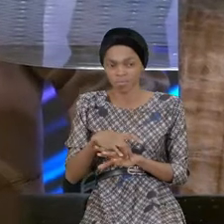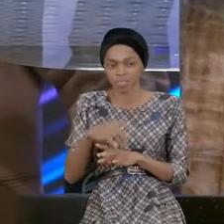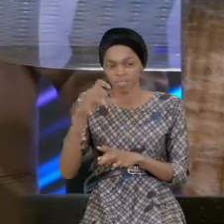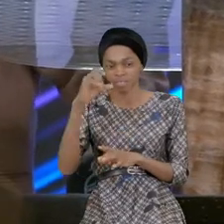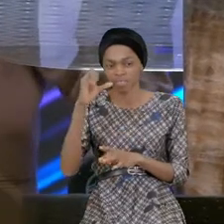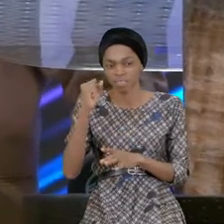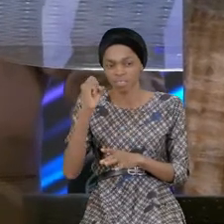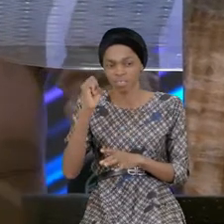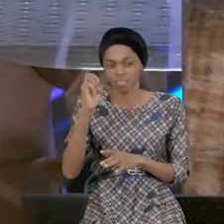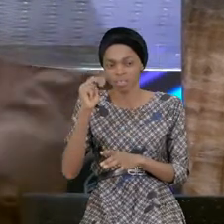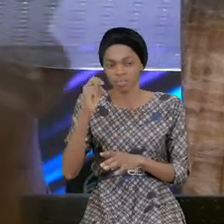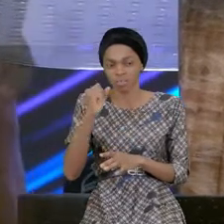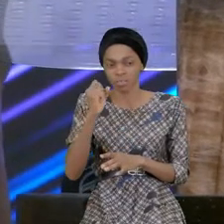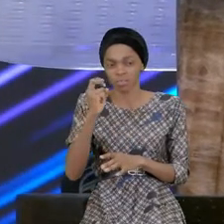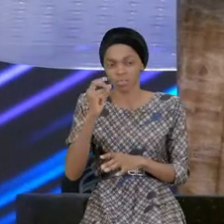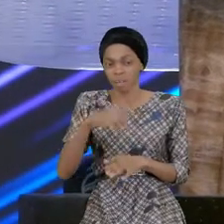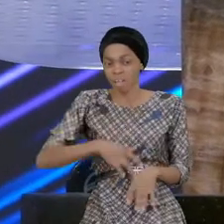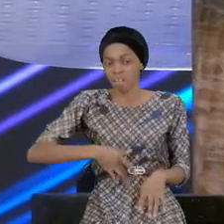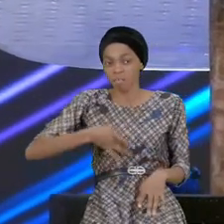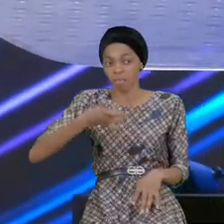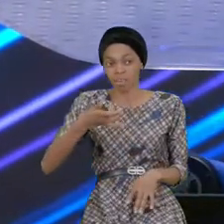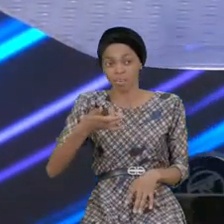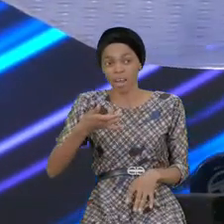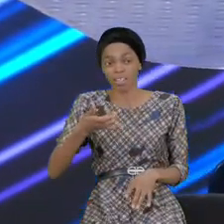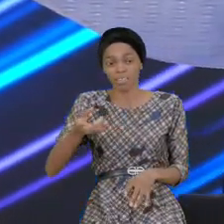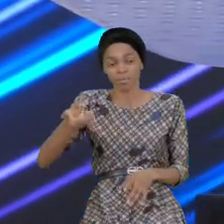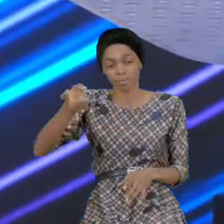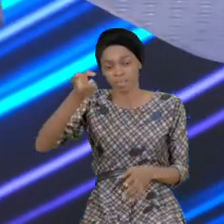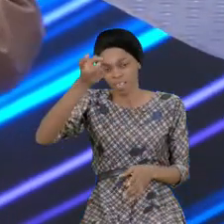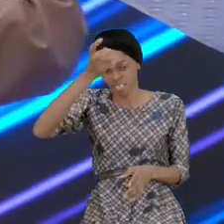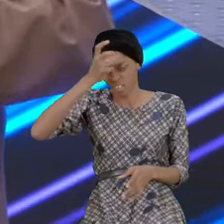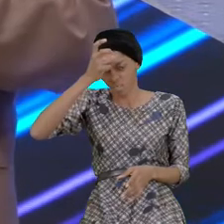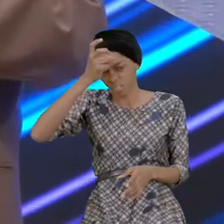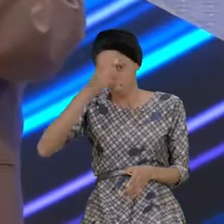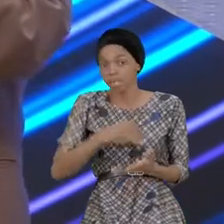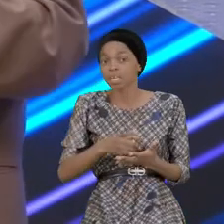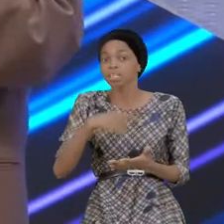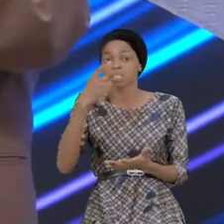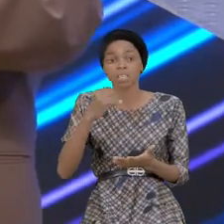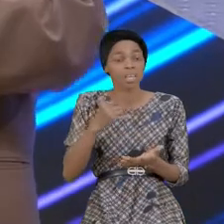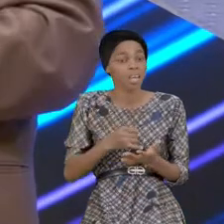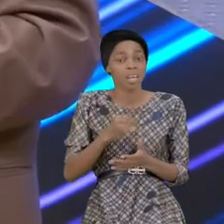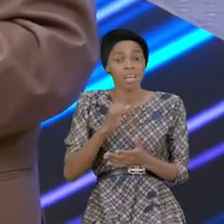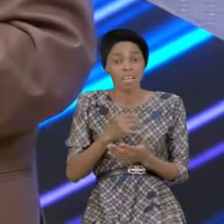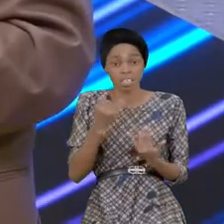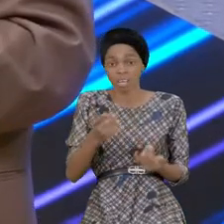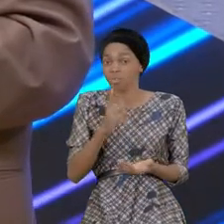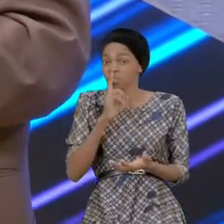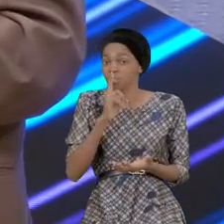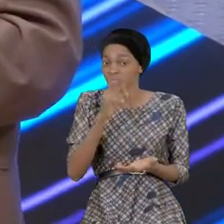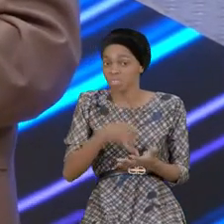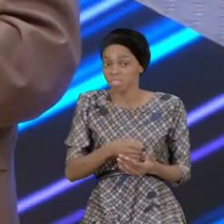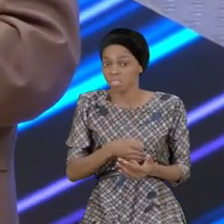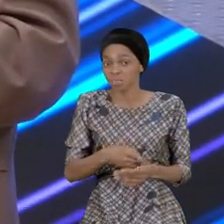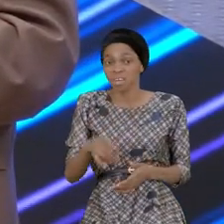sensual, devilish. It says, actually, instead of the Holy Spirit living in